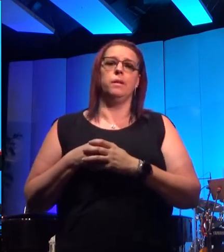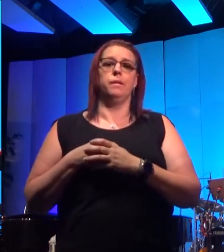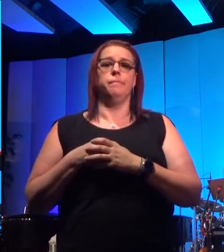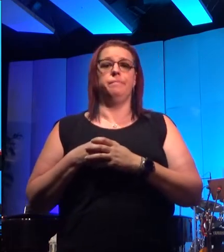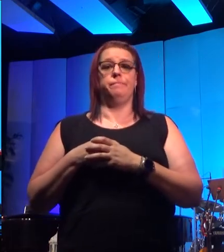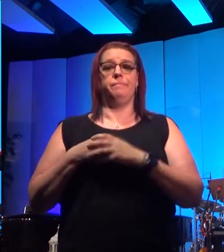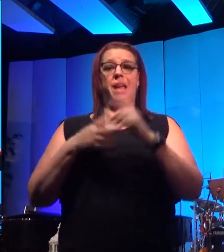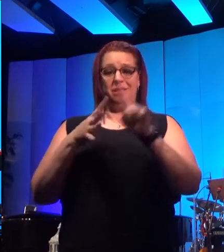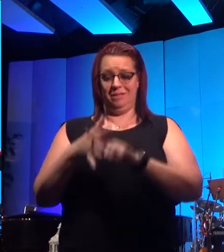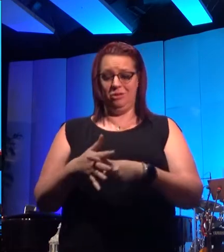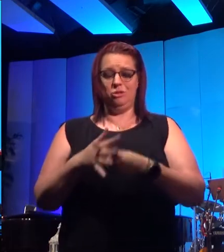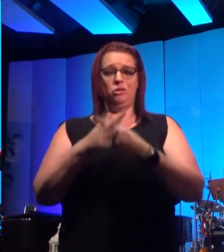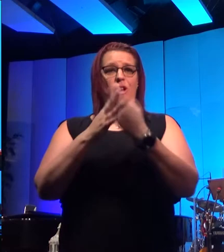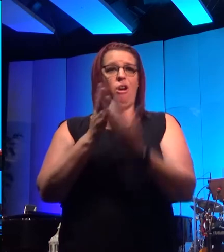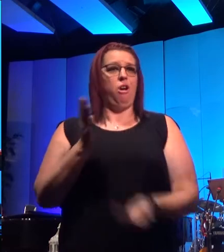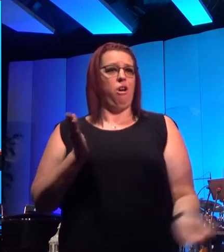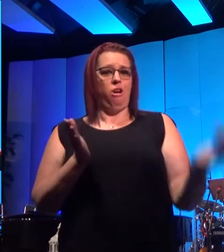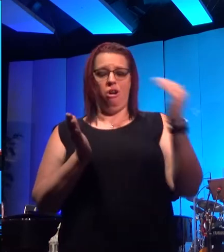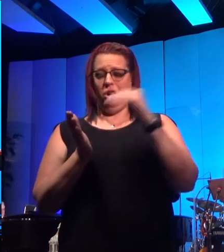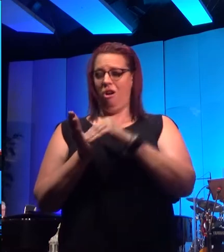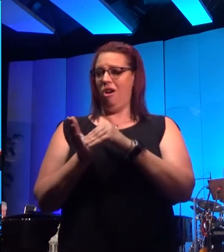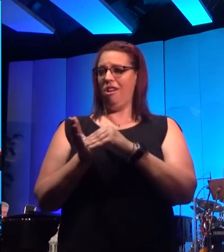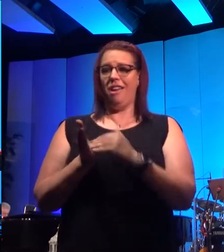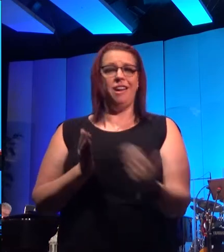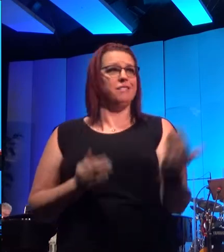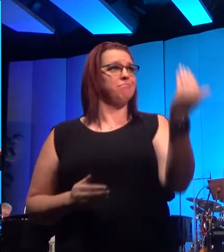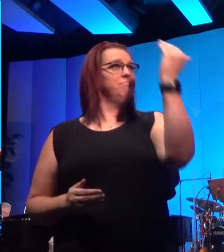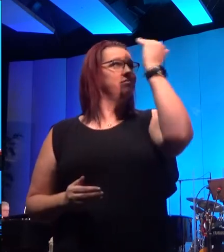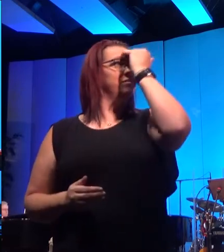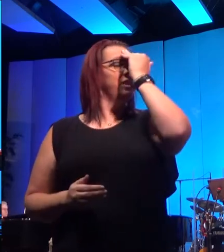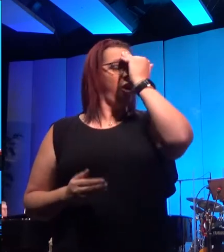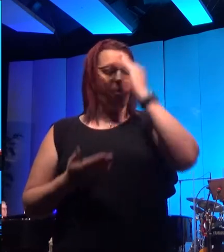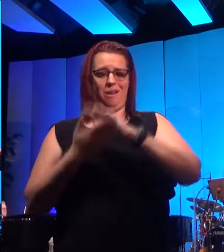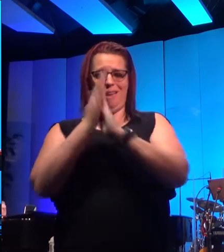I start again, knowing I'm